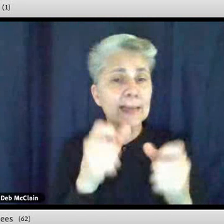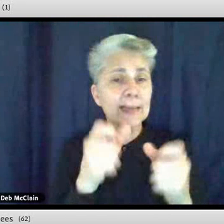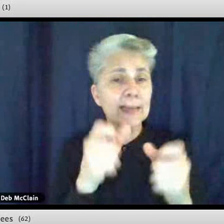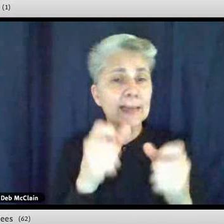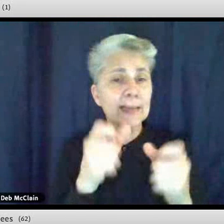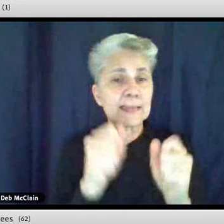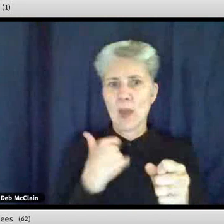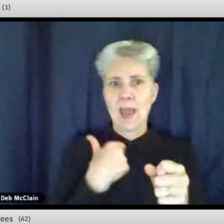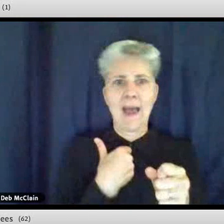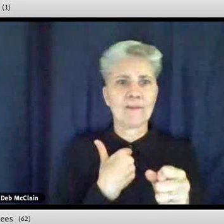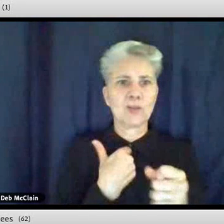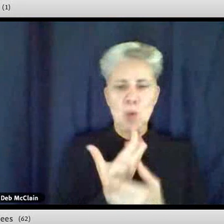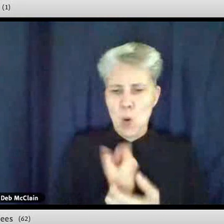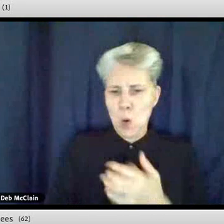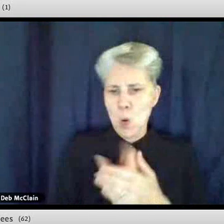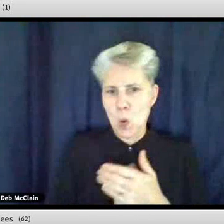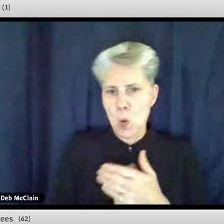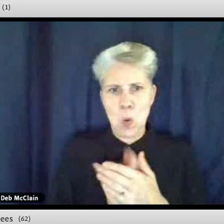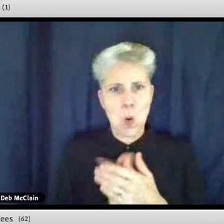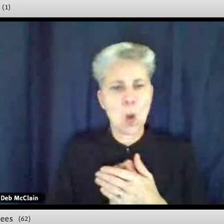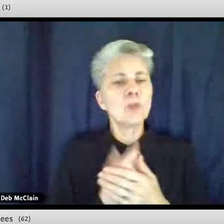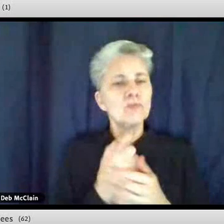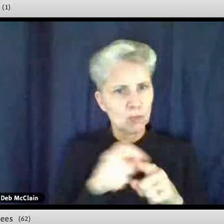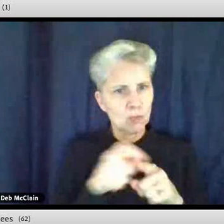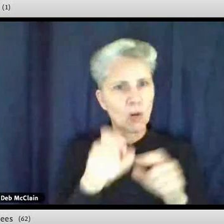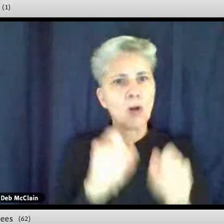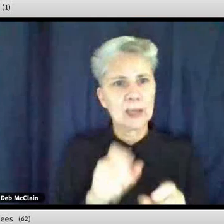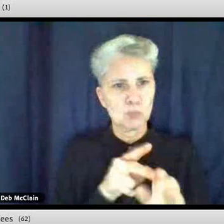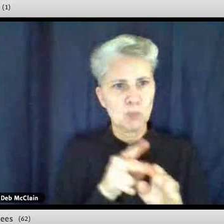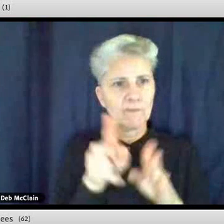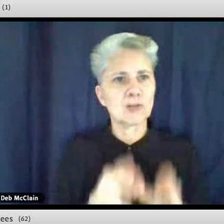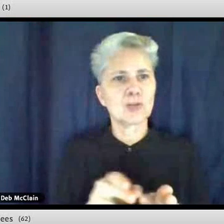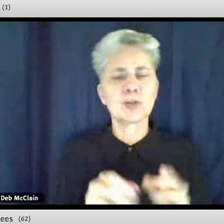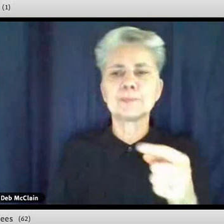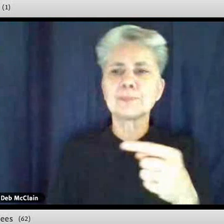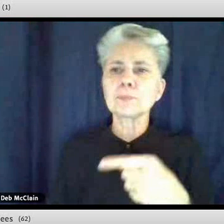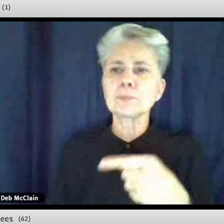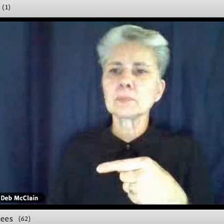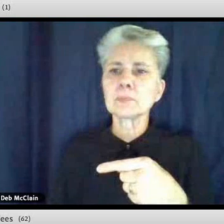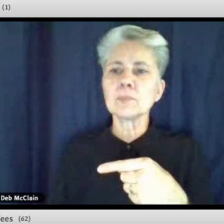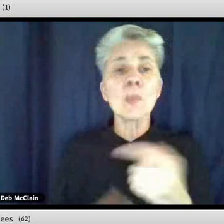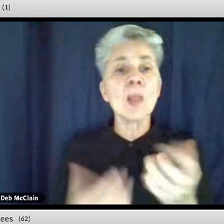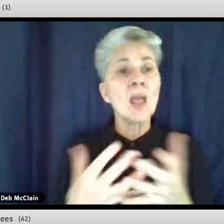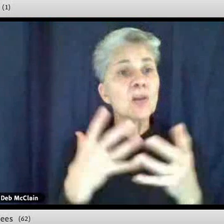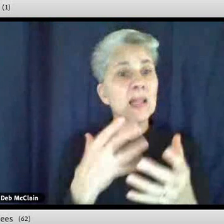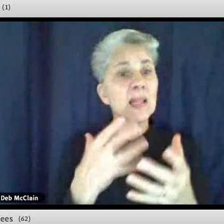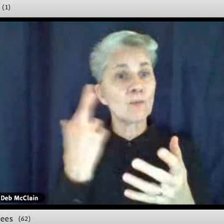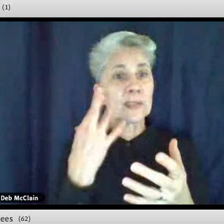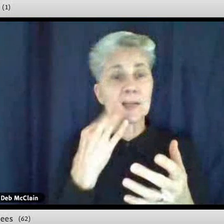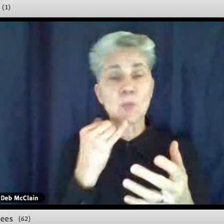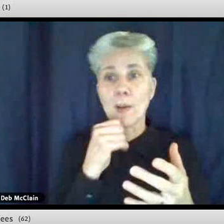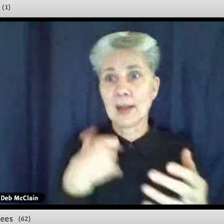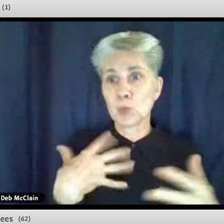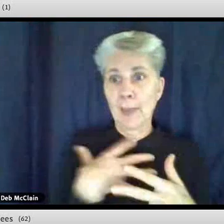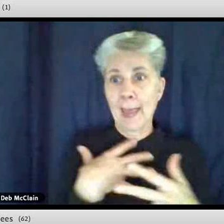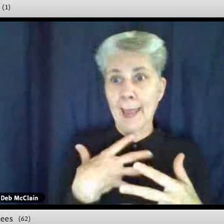Services. You can just call or text them. Don't feel like you have to hold it all in. You can definitely call and talk to a